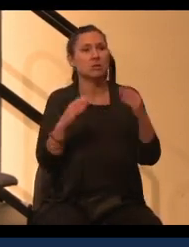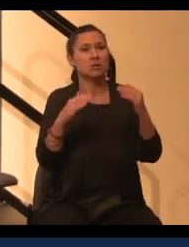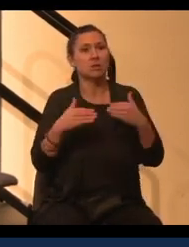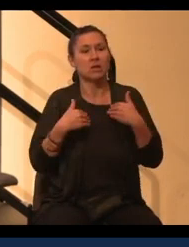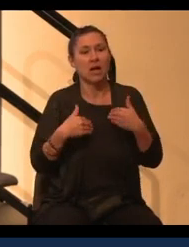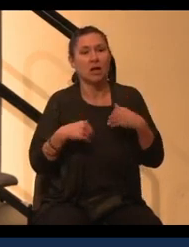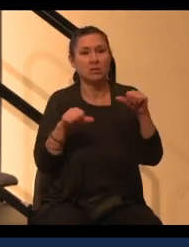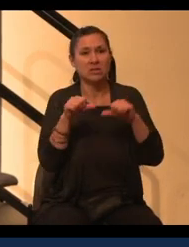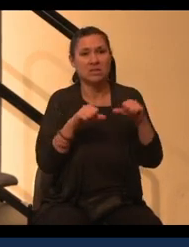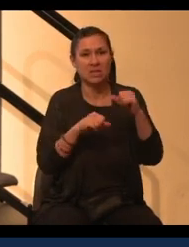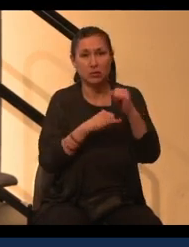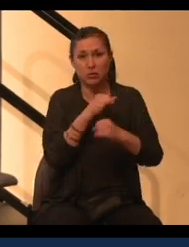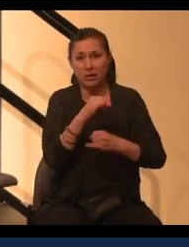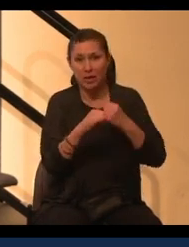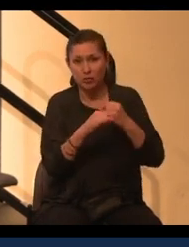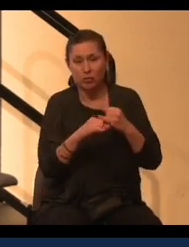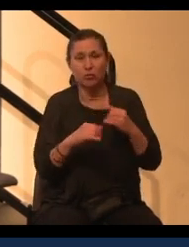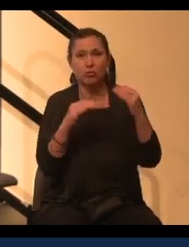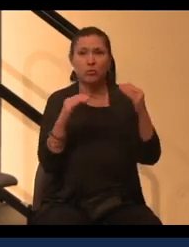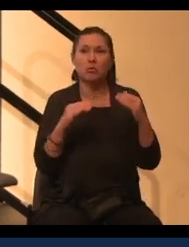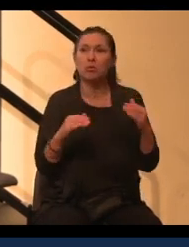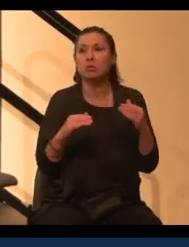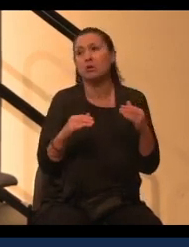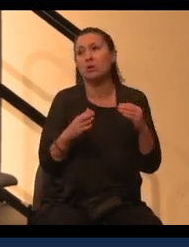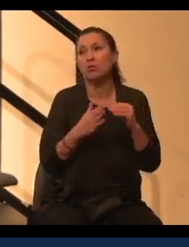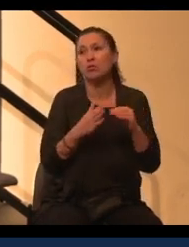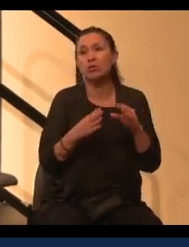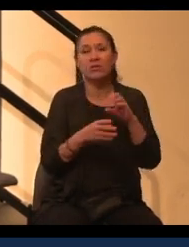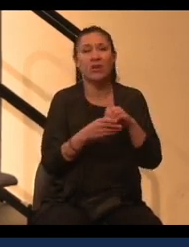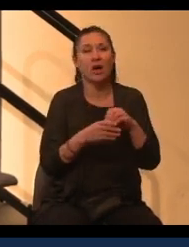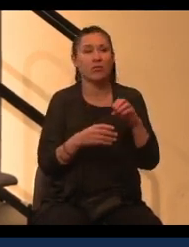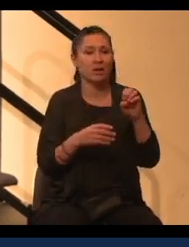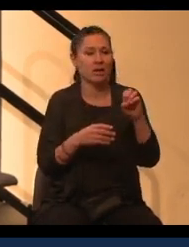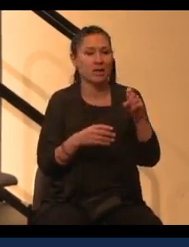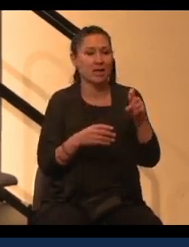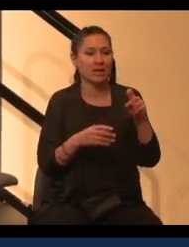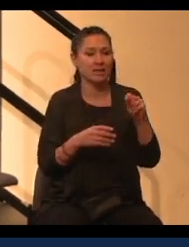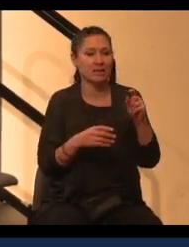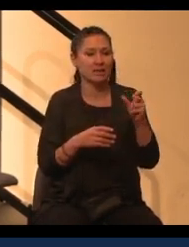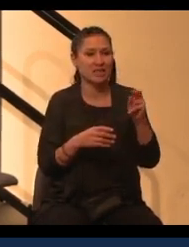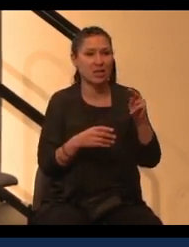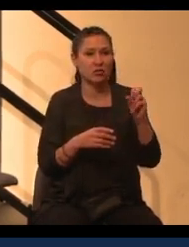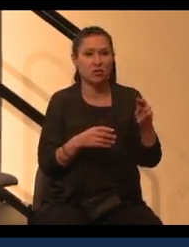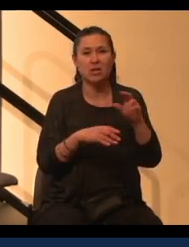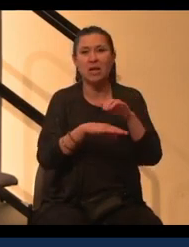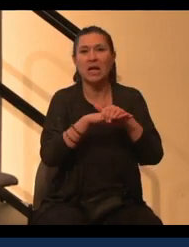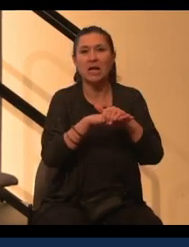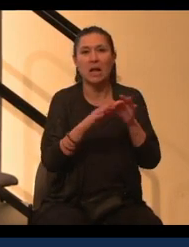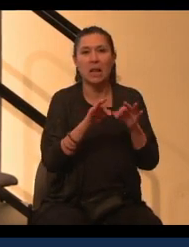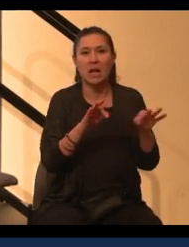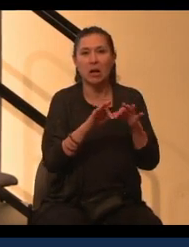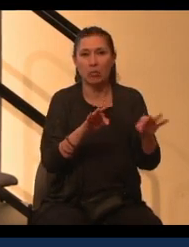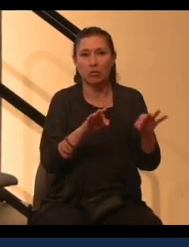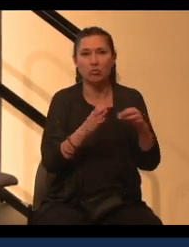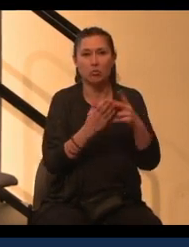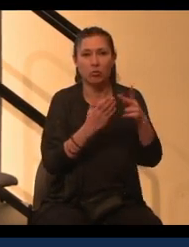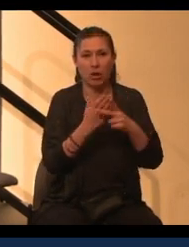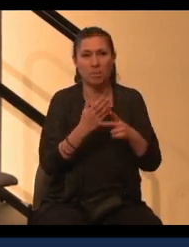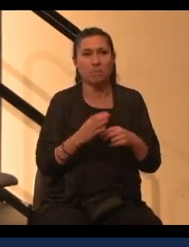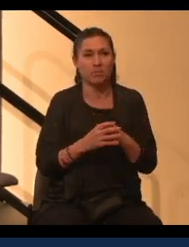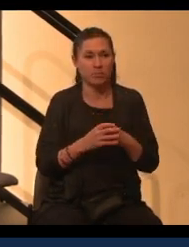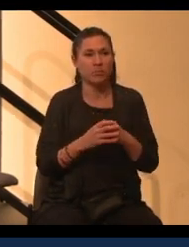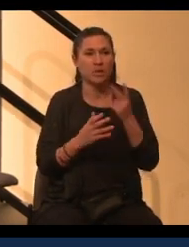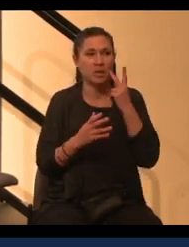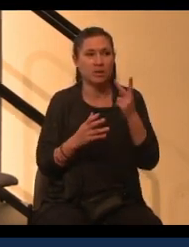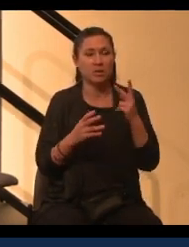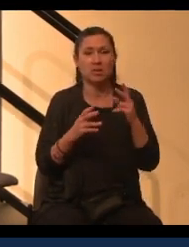Sciences International. We have international students in Extension in our English language programs. So you can see our international student population are